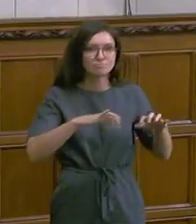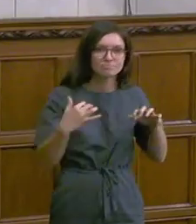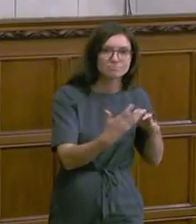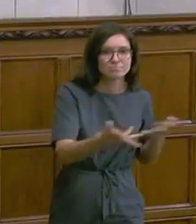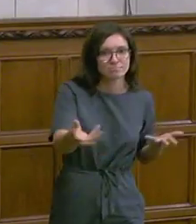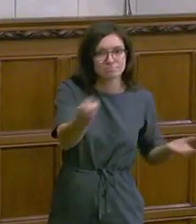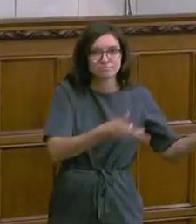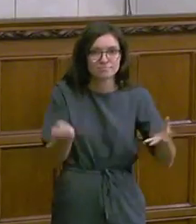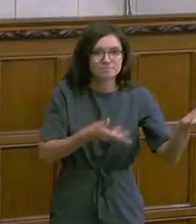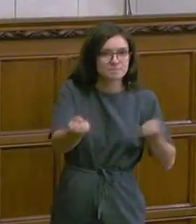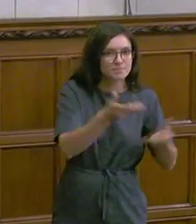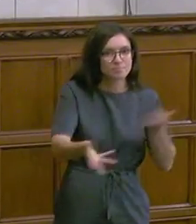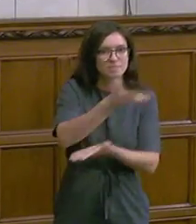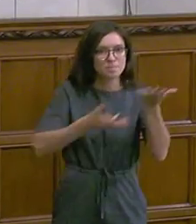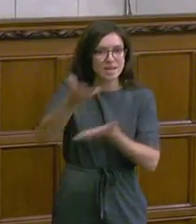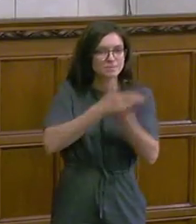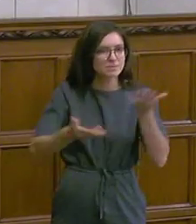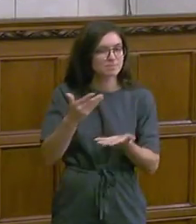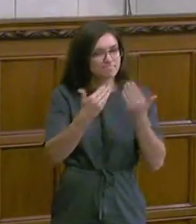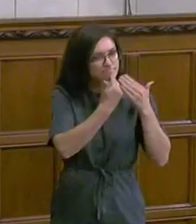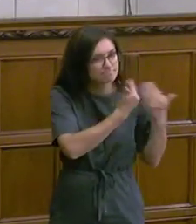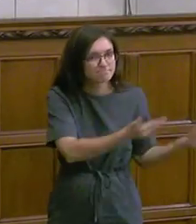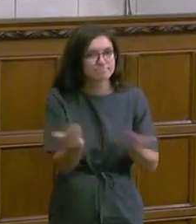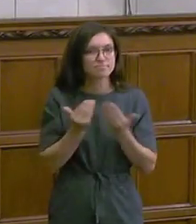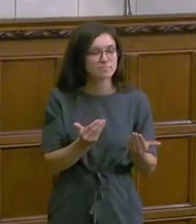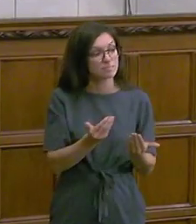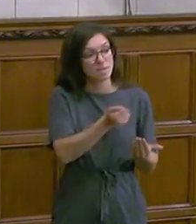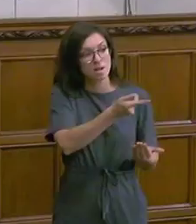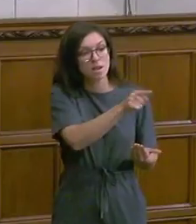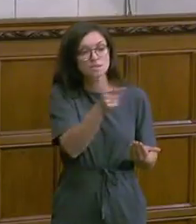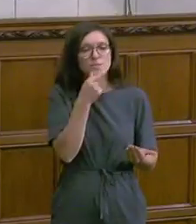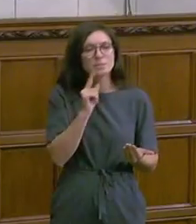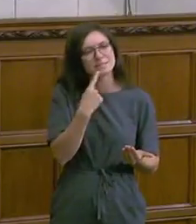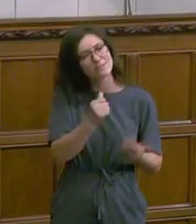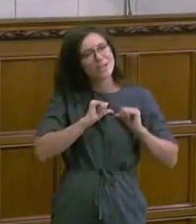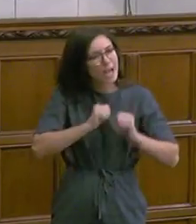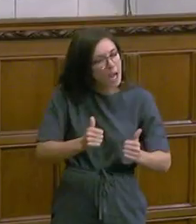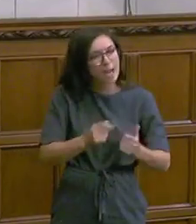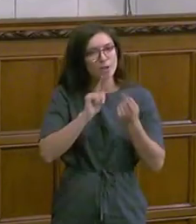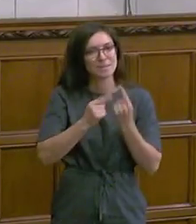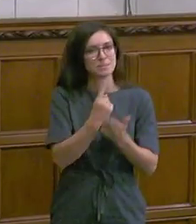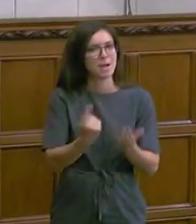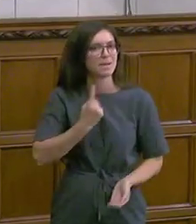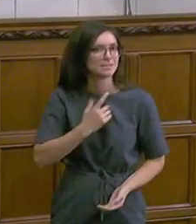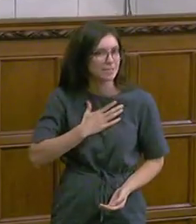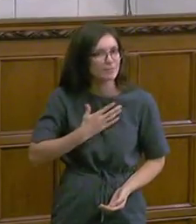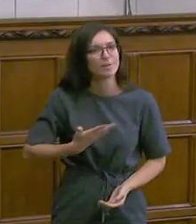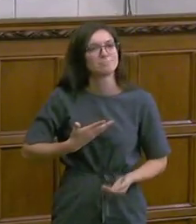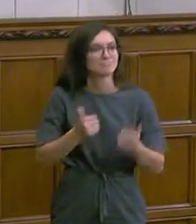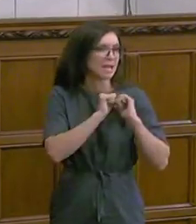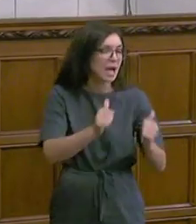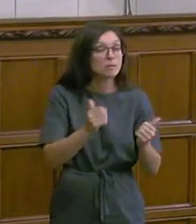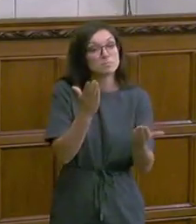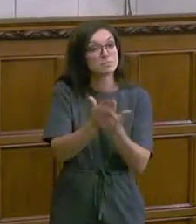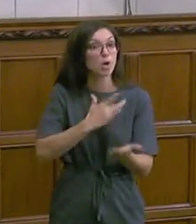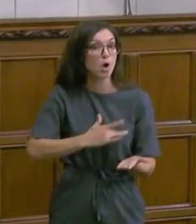who have contributed to the debate. Many of them made some very kind comments about myself, and I'm grateful for them, but they apply to everybody